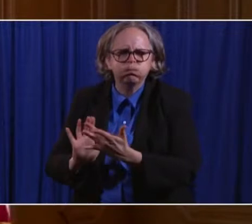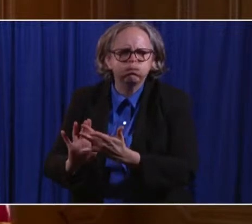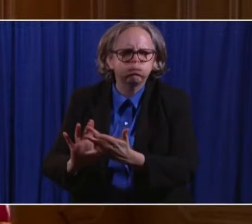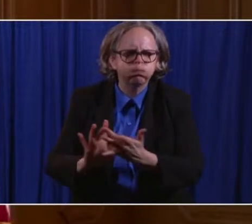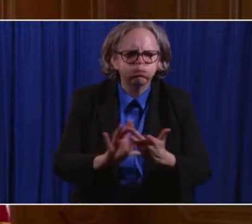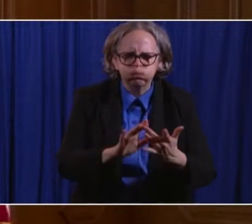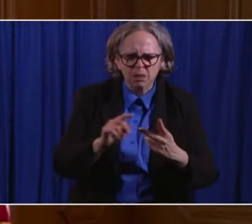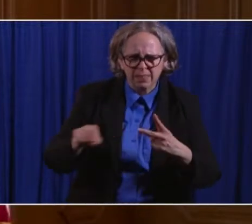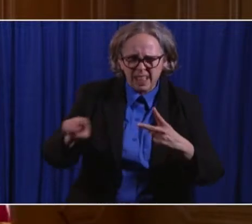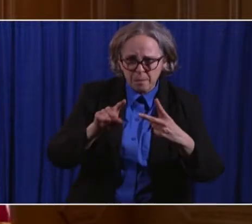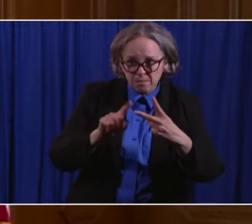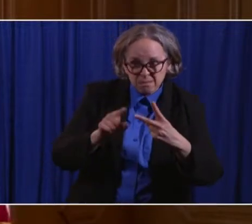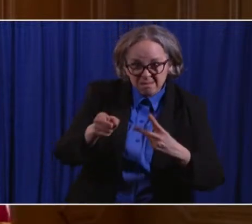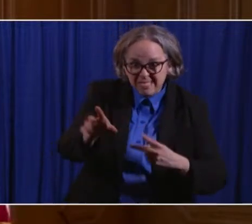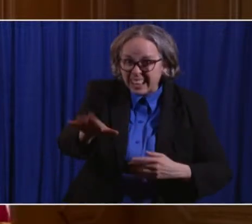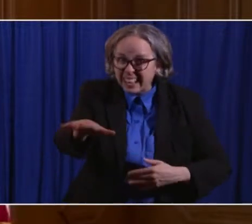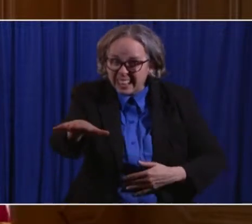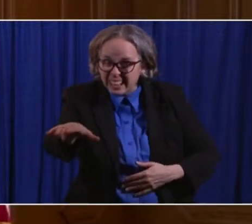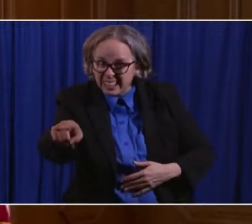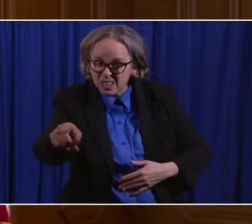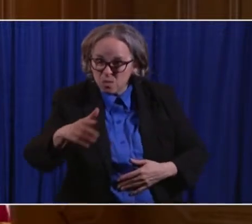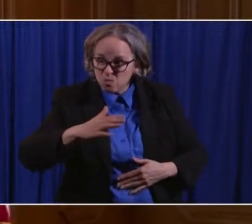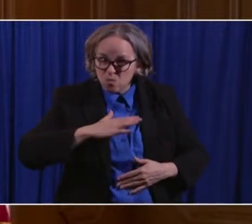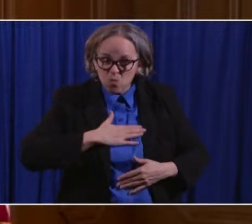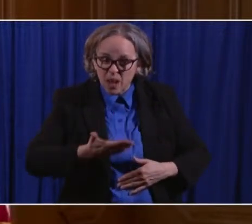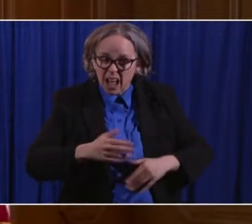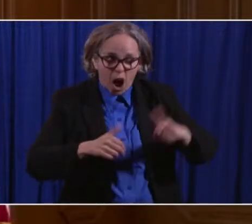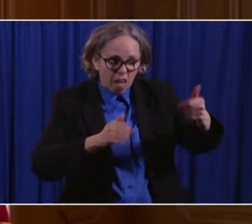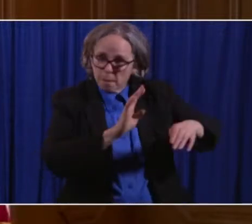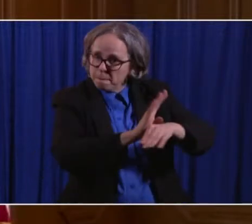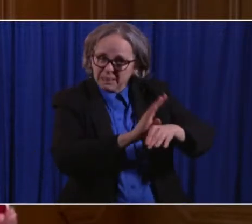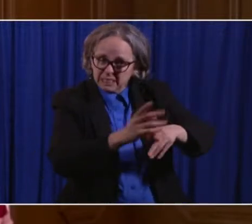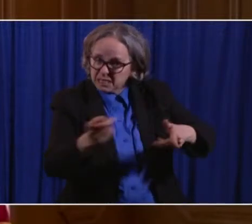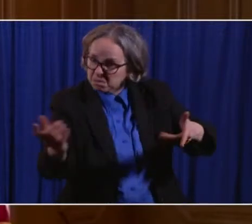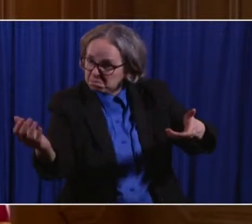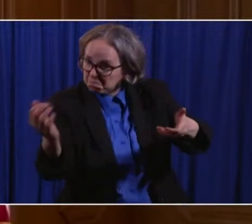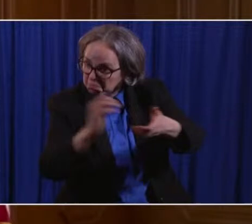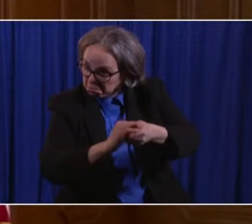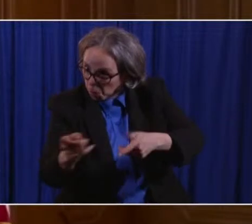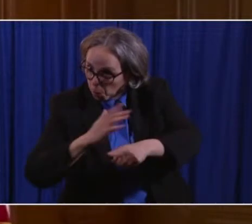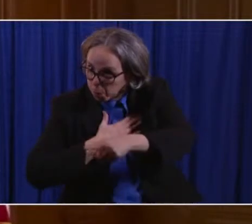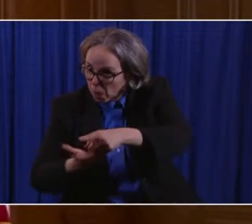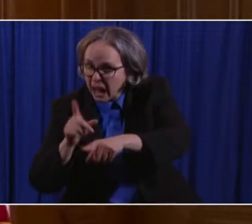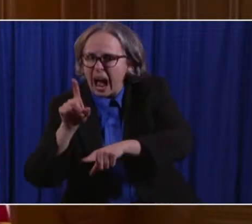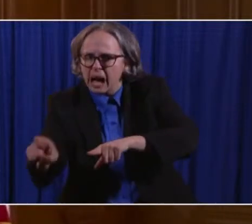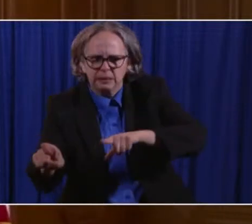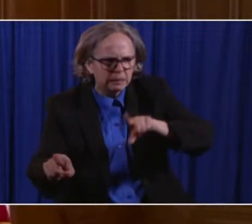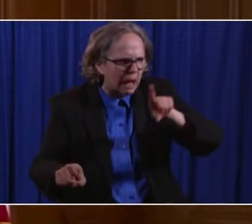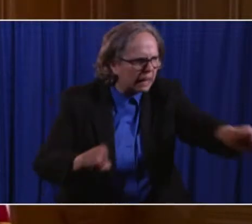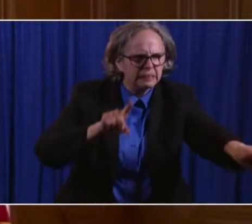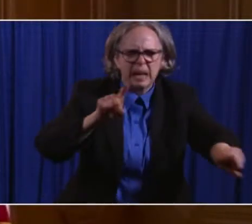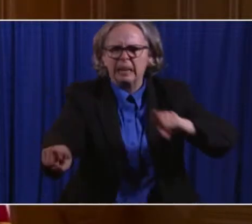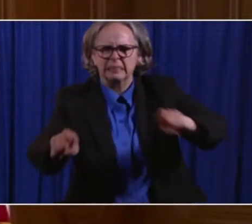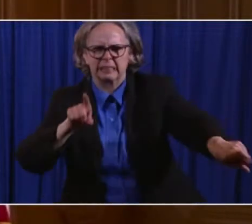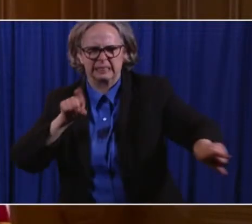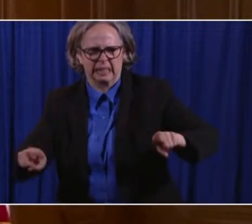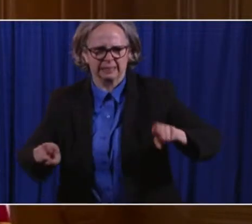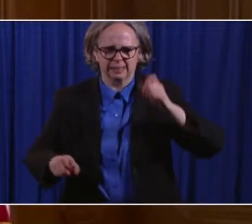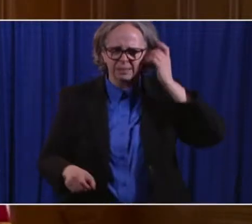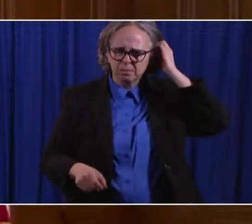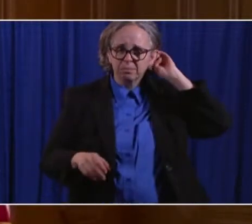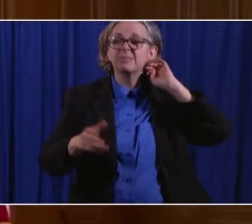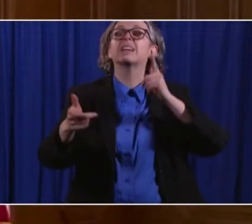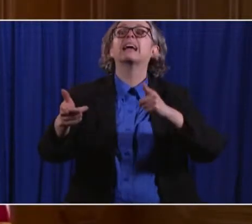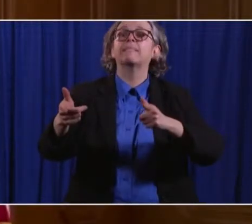with companies or other entities that might want to do a closed pod. And so once we get the results back, we'll make that,